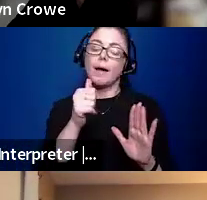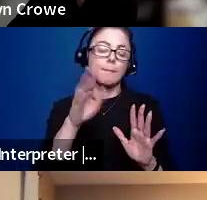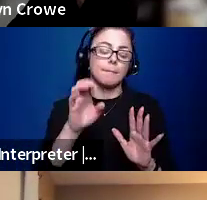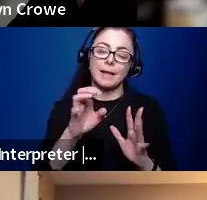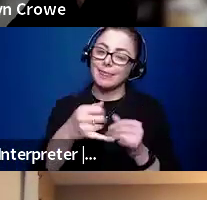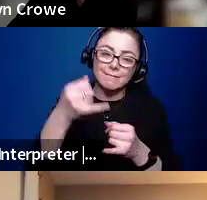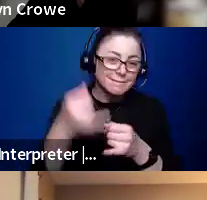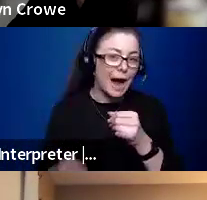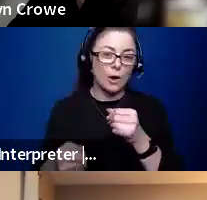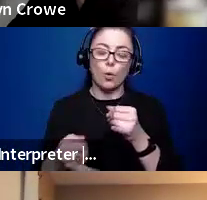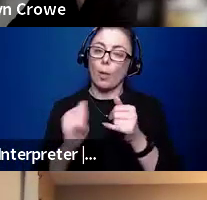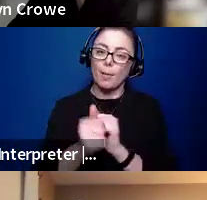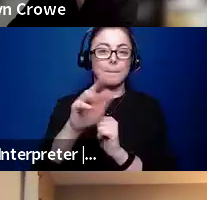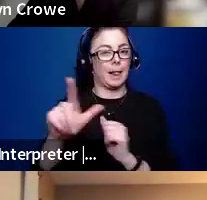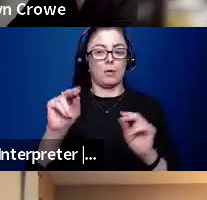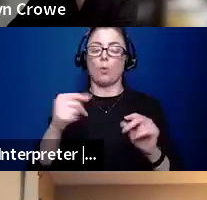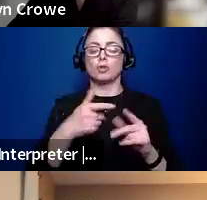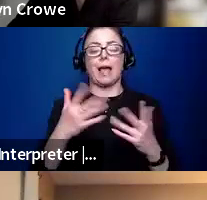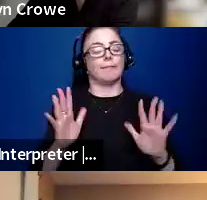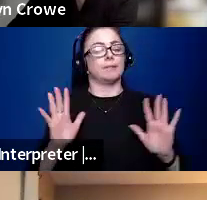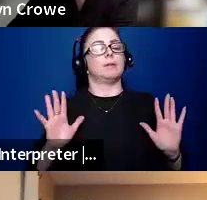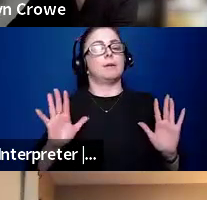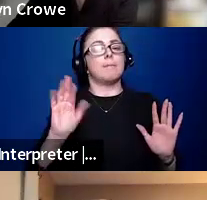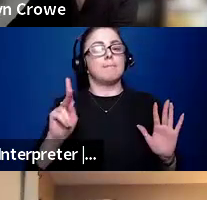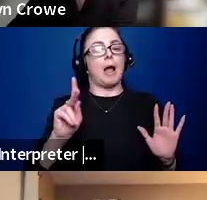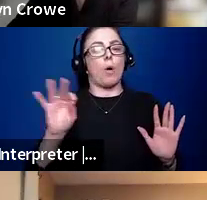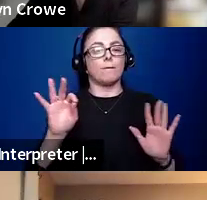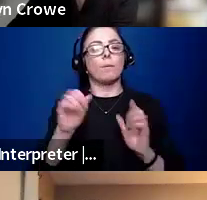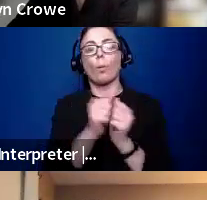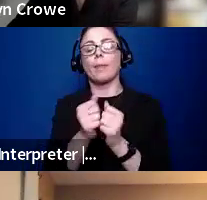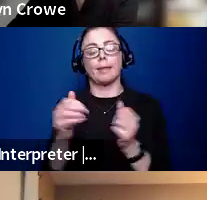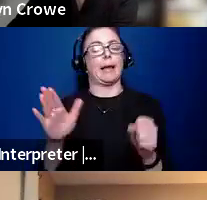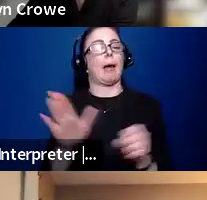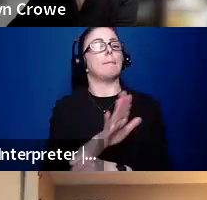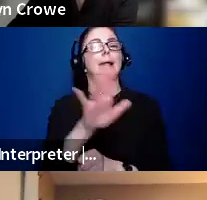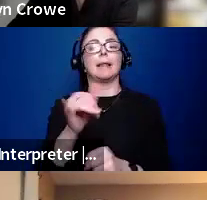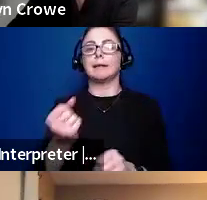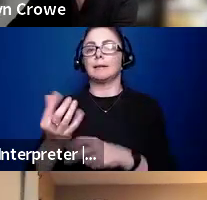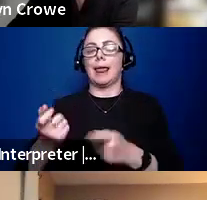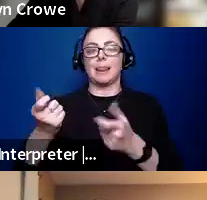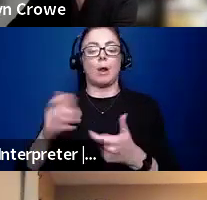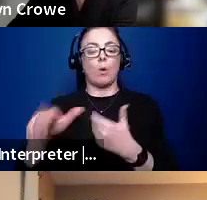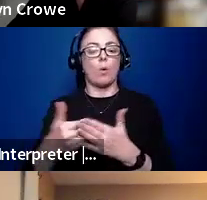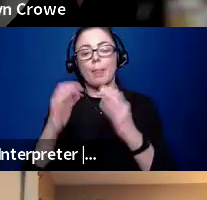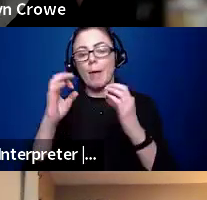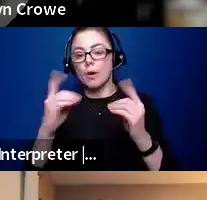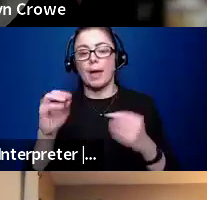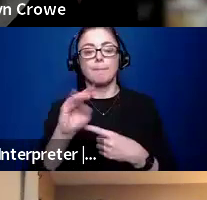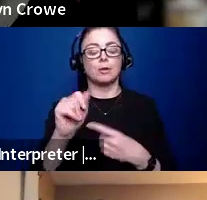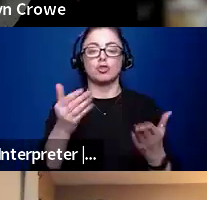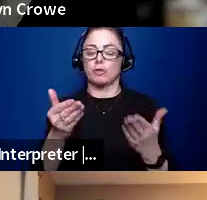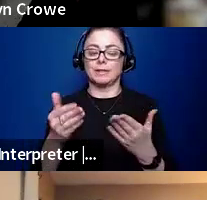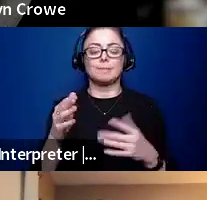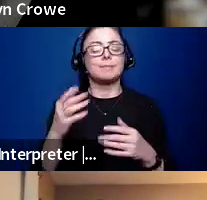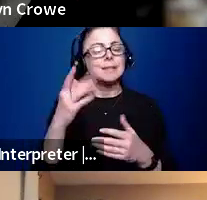She has kind of backed off on completely eliminating those educational and media services. I think someone had a question about what fee for